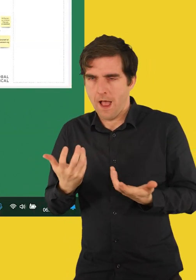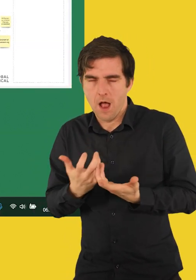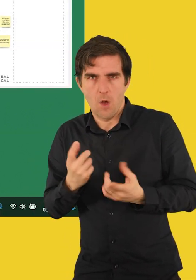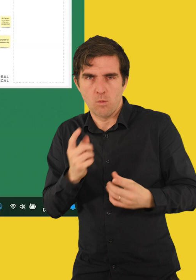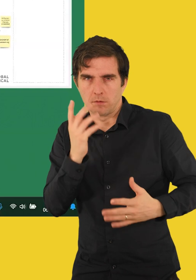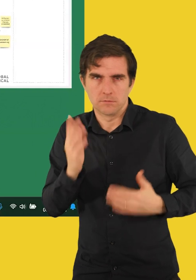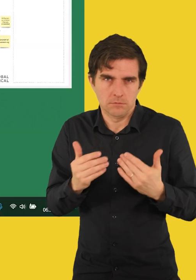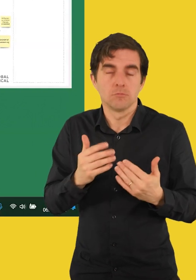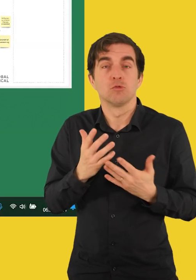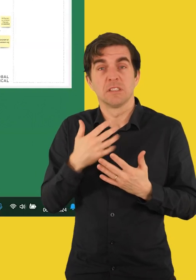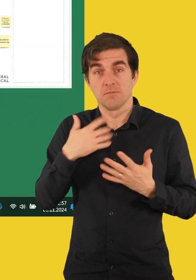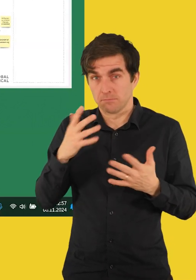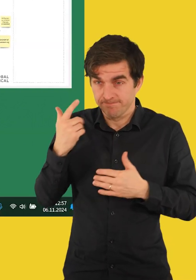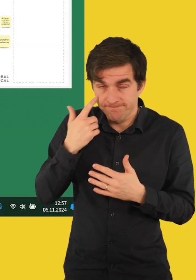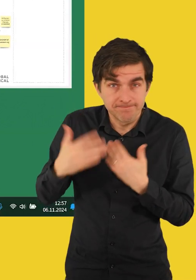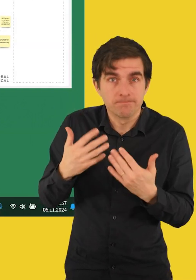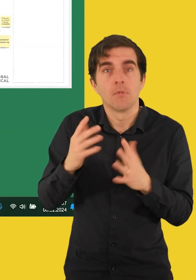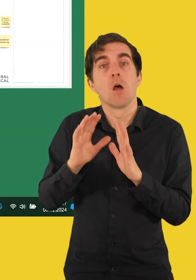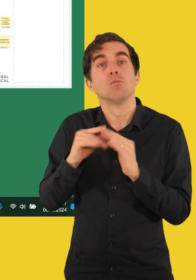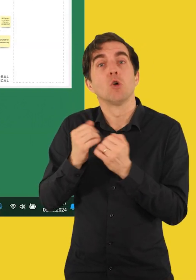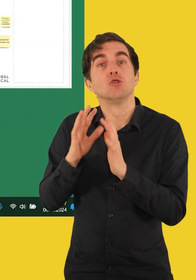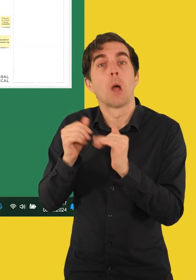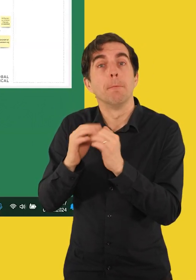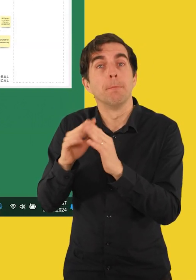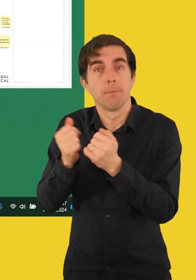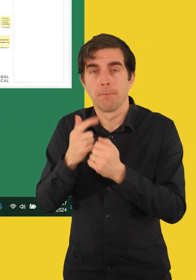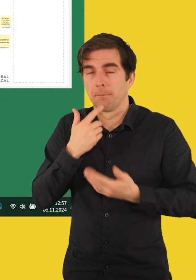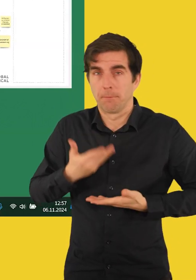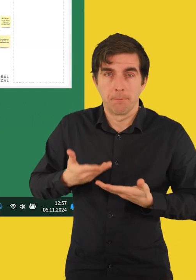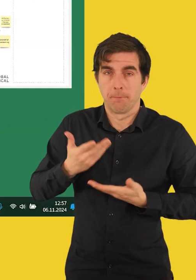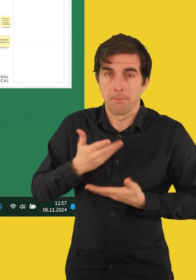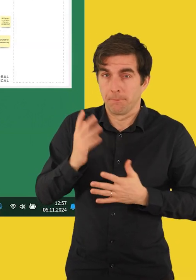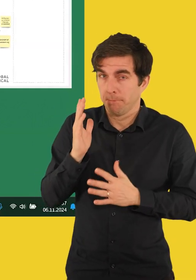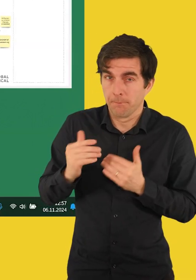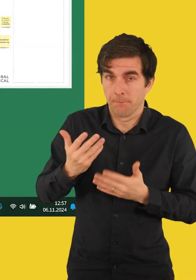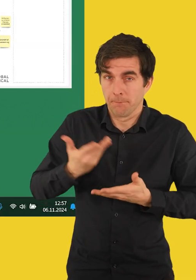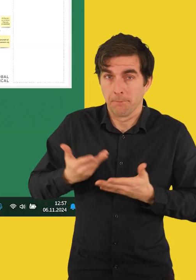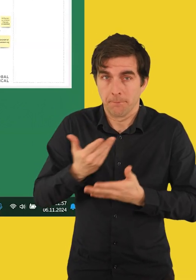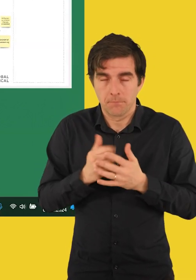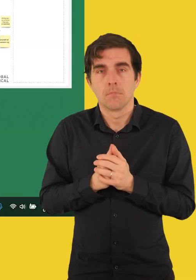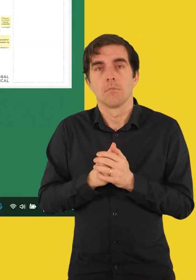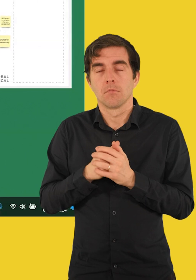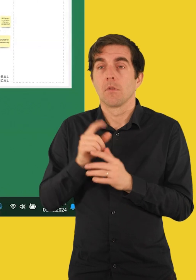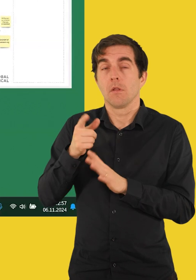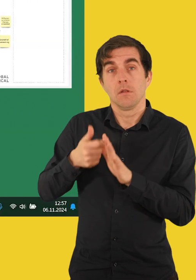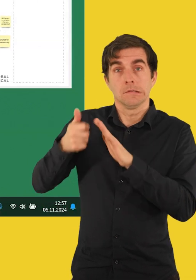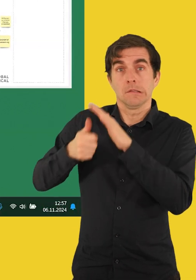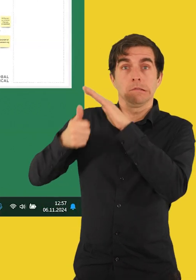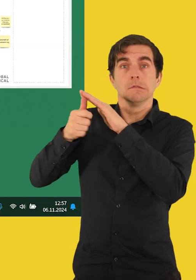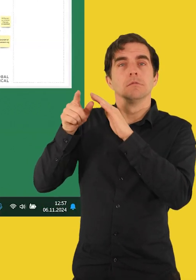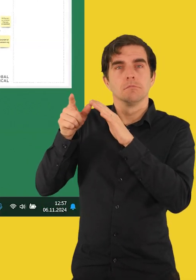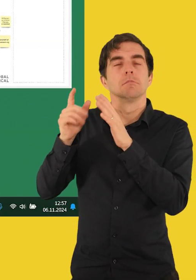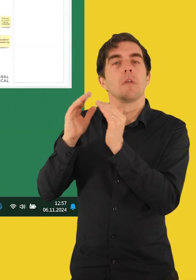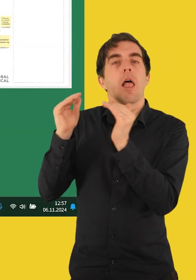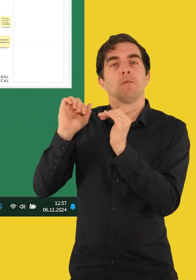And so this was done in a series of workshops with the upper management